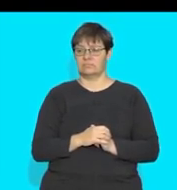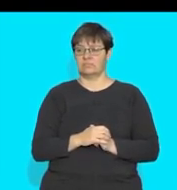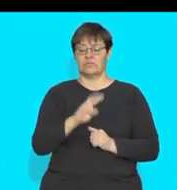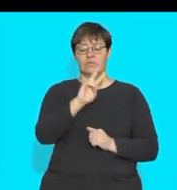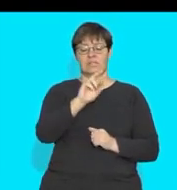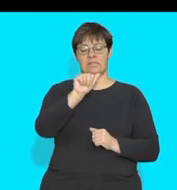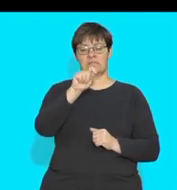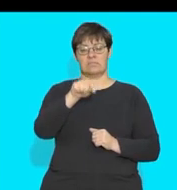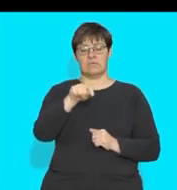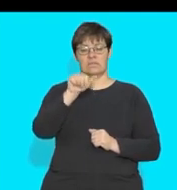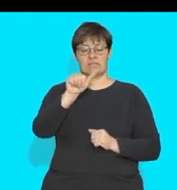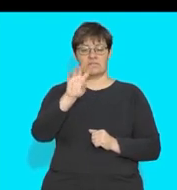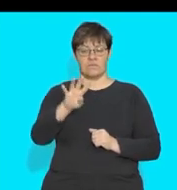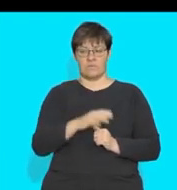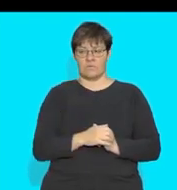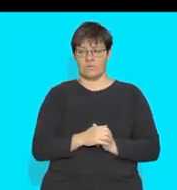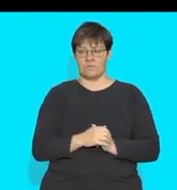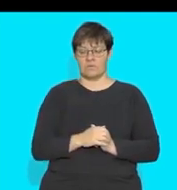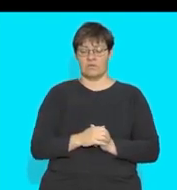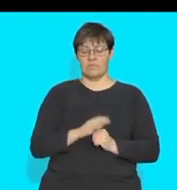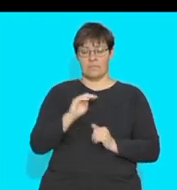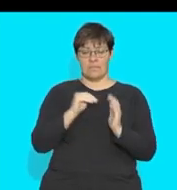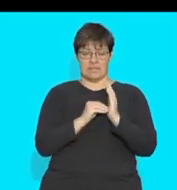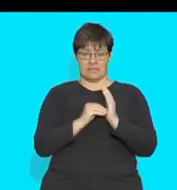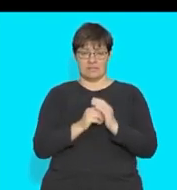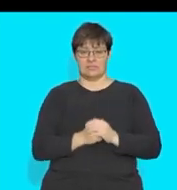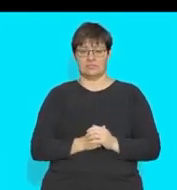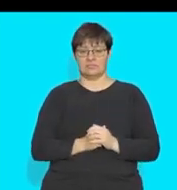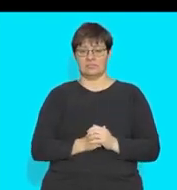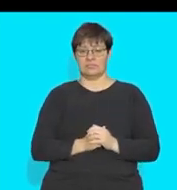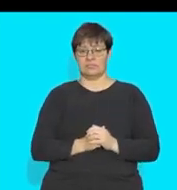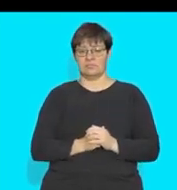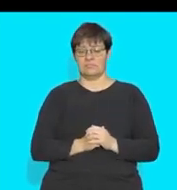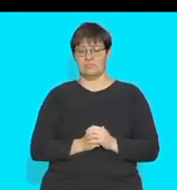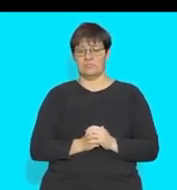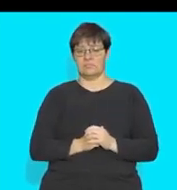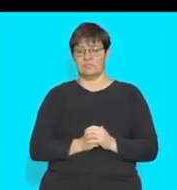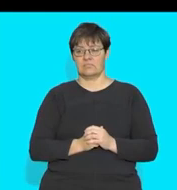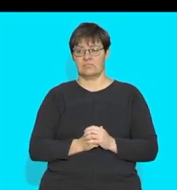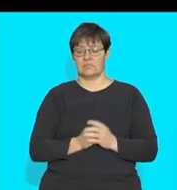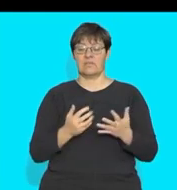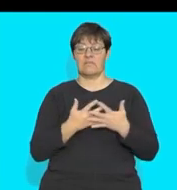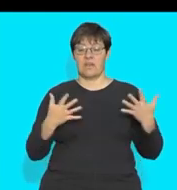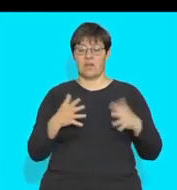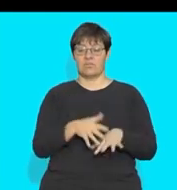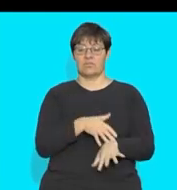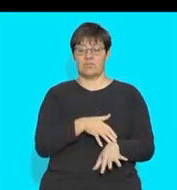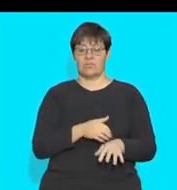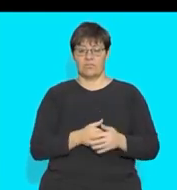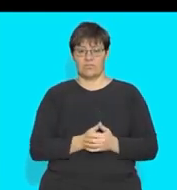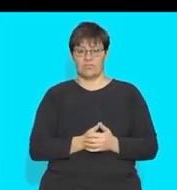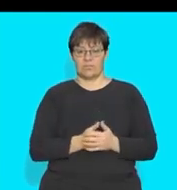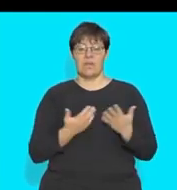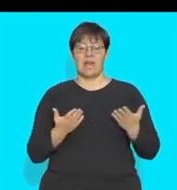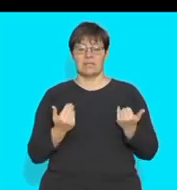And we get 26.64 meters. That's very slow. But that's what